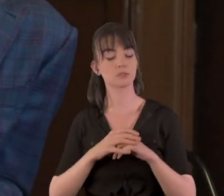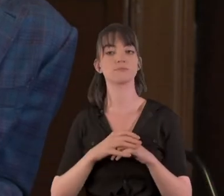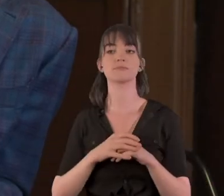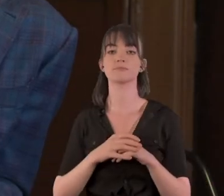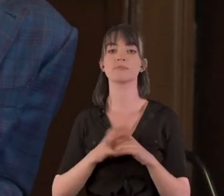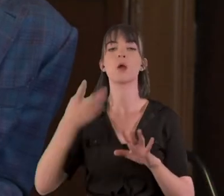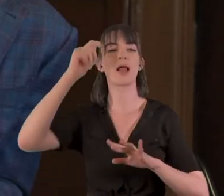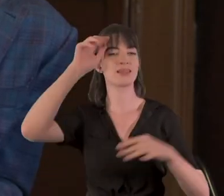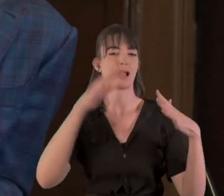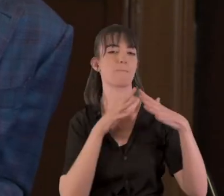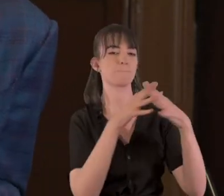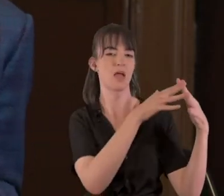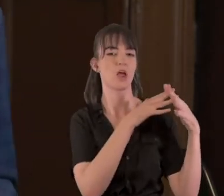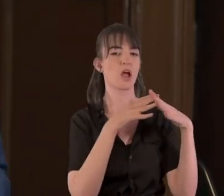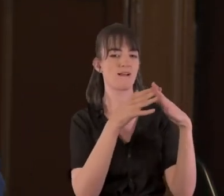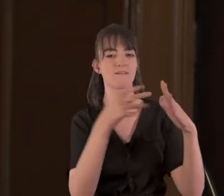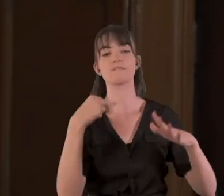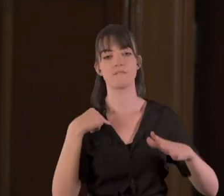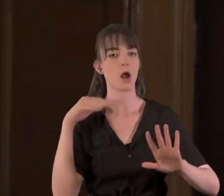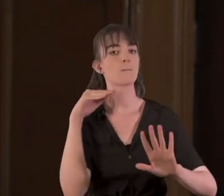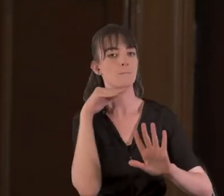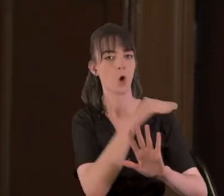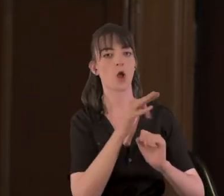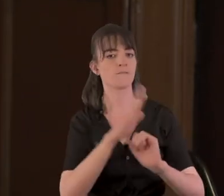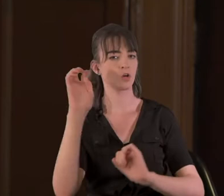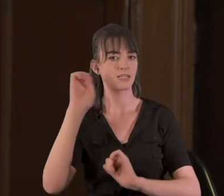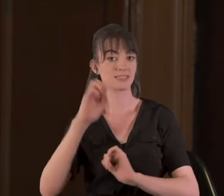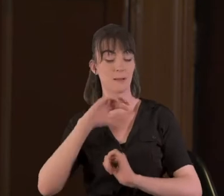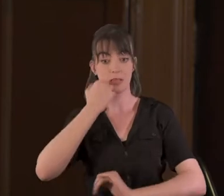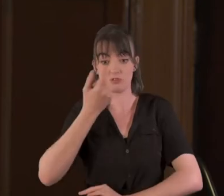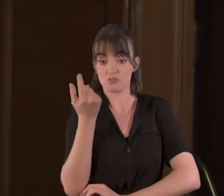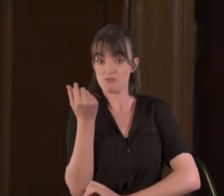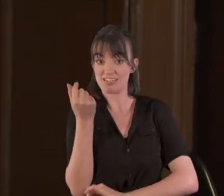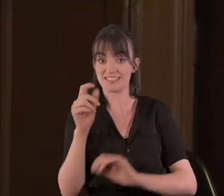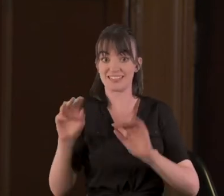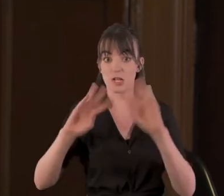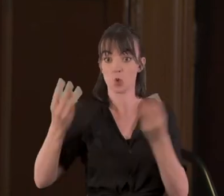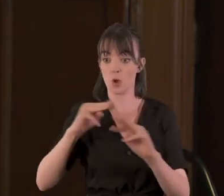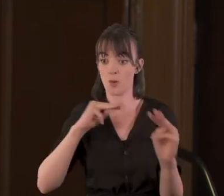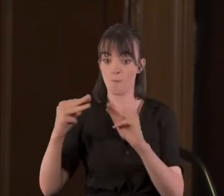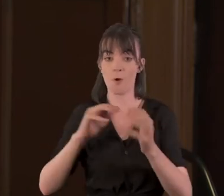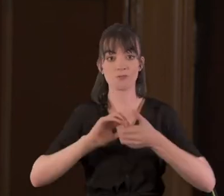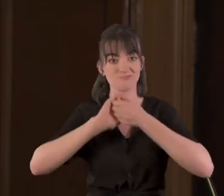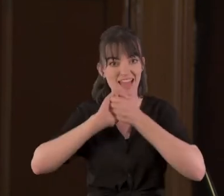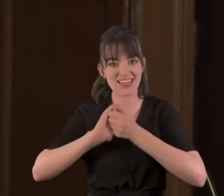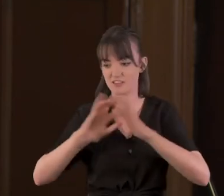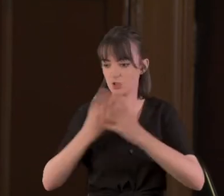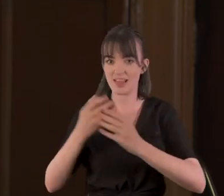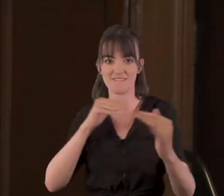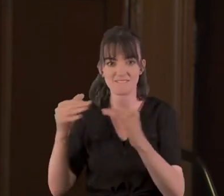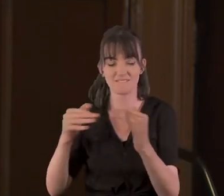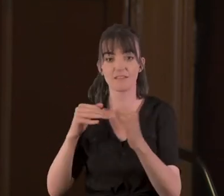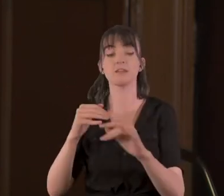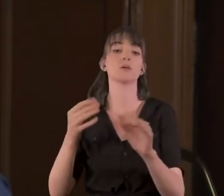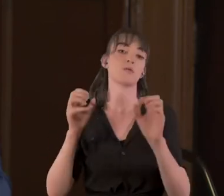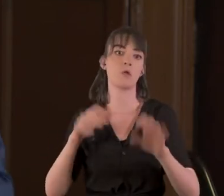extraordinarily important to them, because it had been their recent ally, and of course because Britain's economy was in a